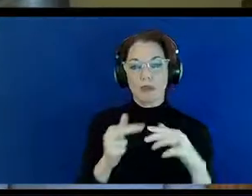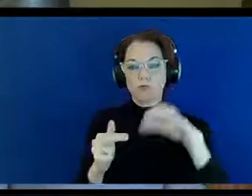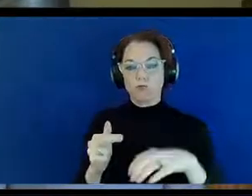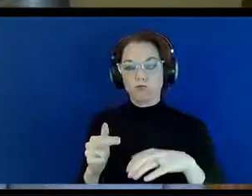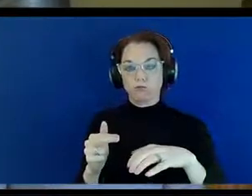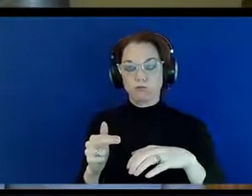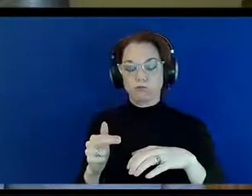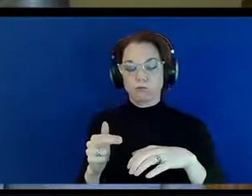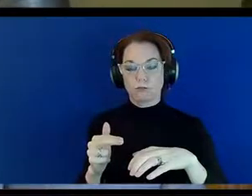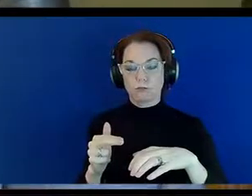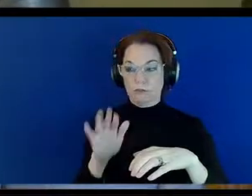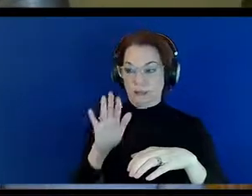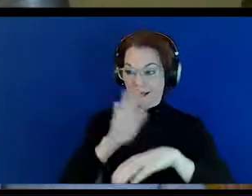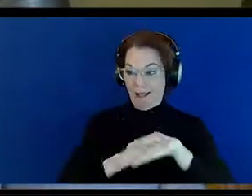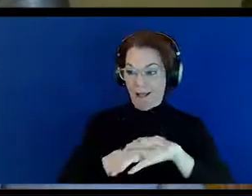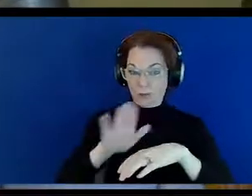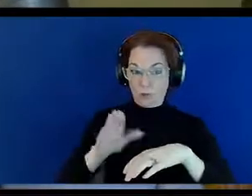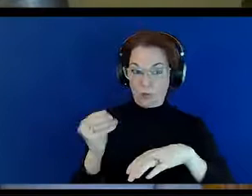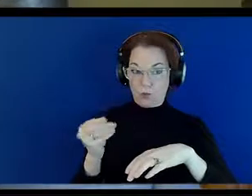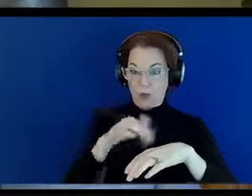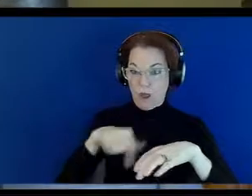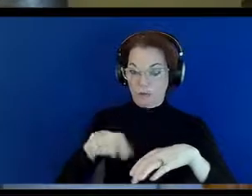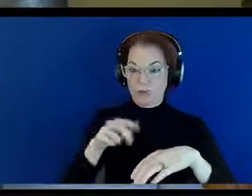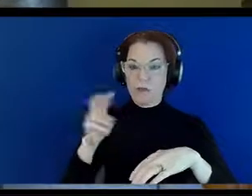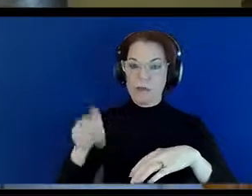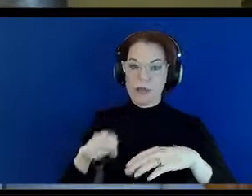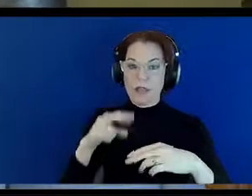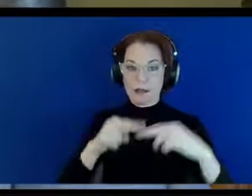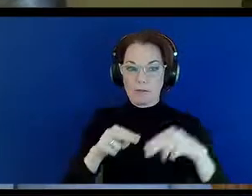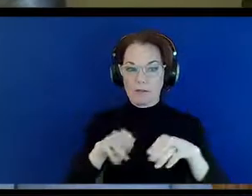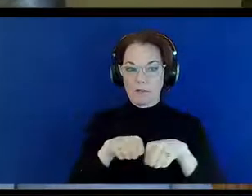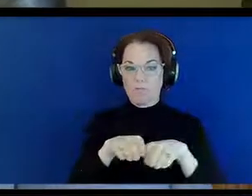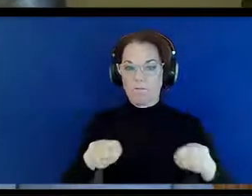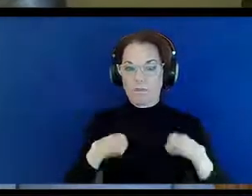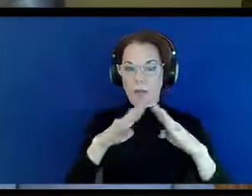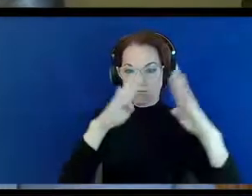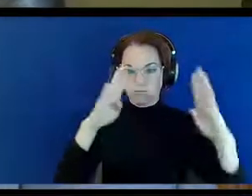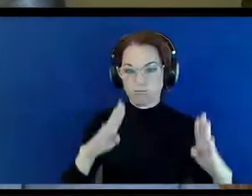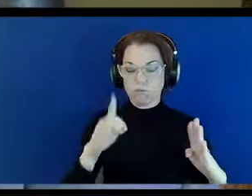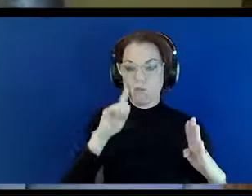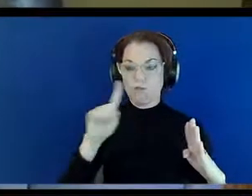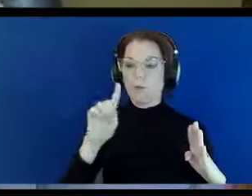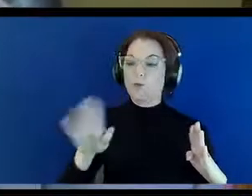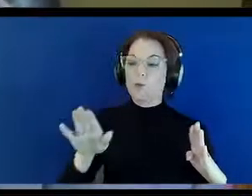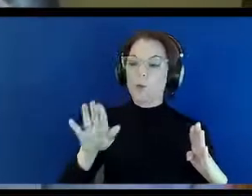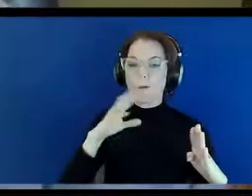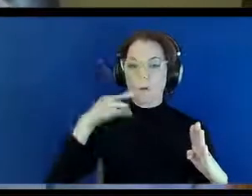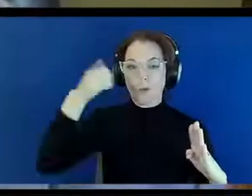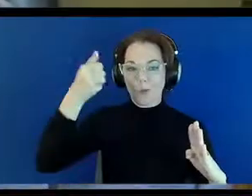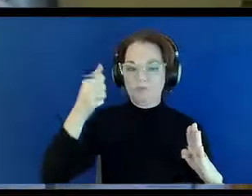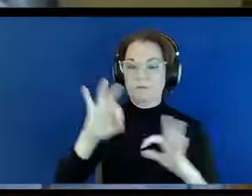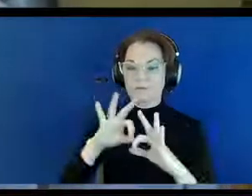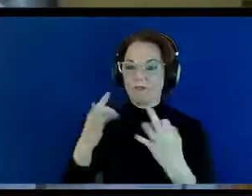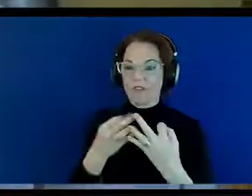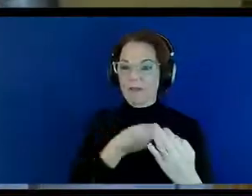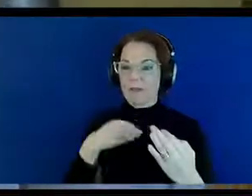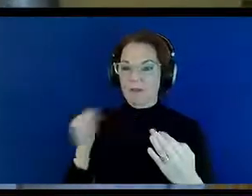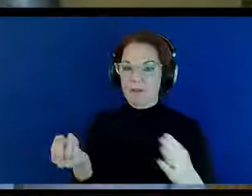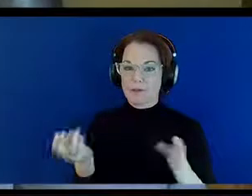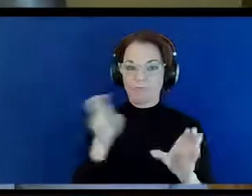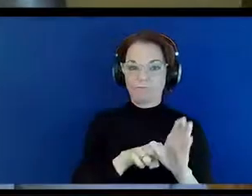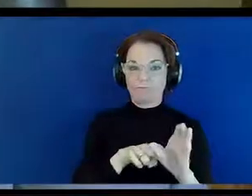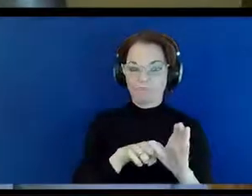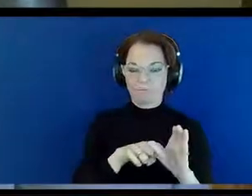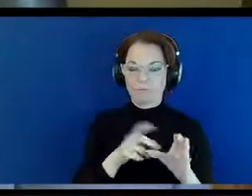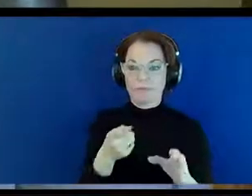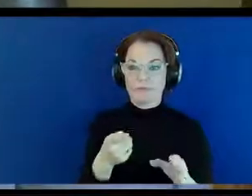grandparents, on their property. This actually adds more stock to a very scarce resource, which of course